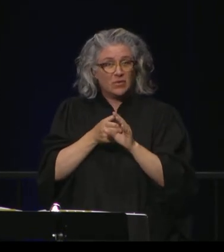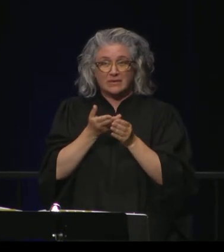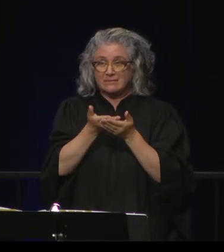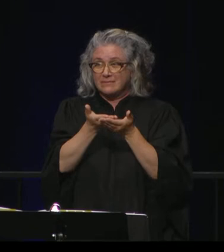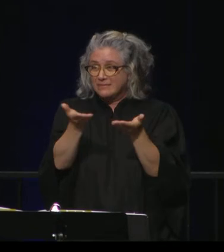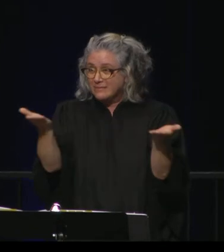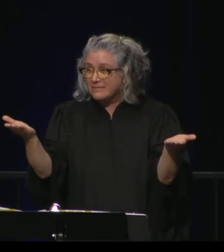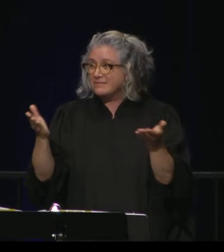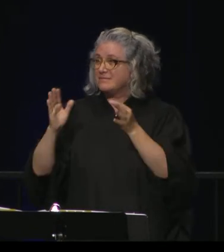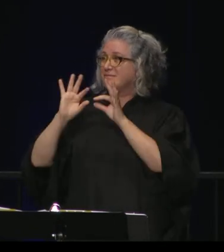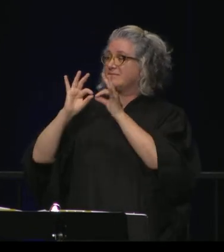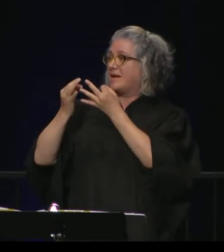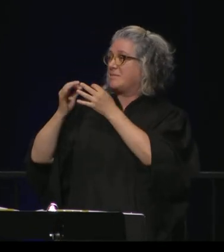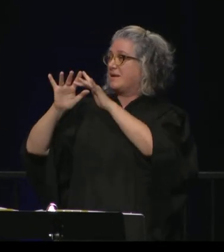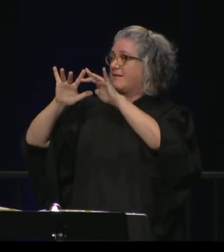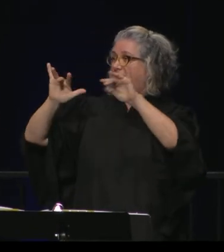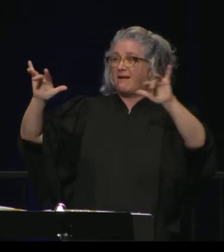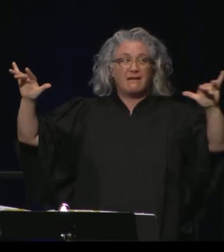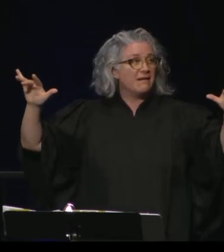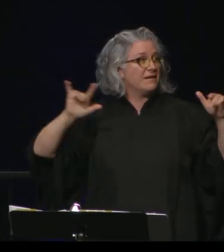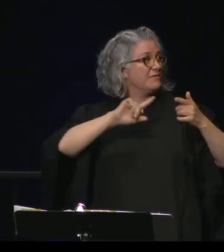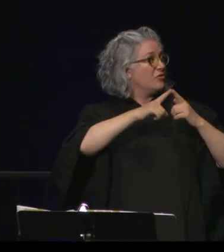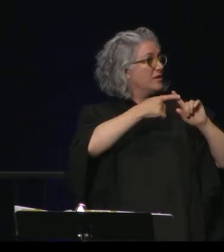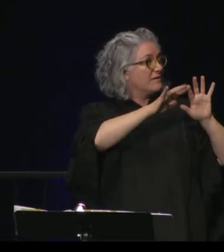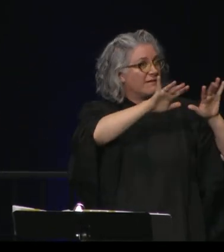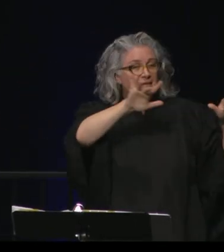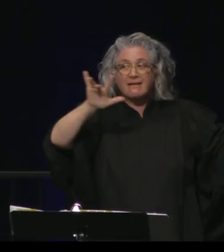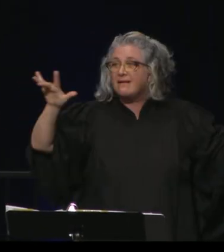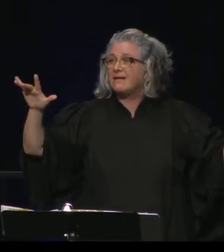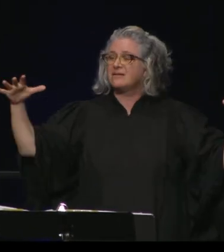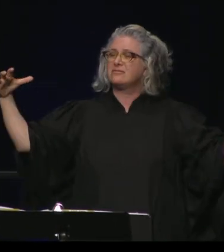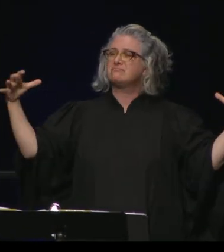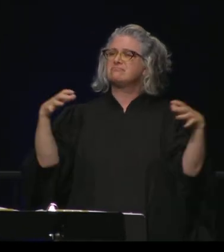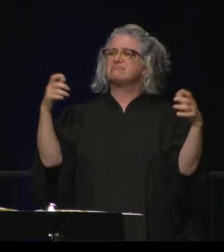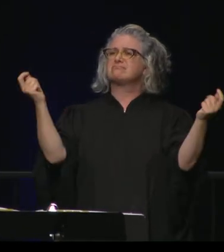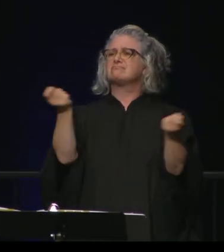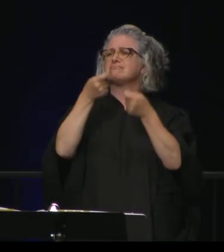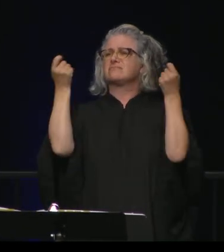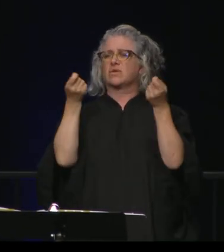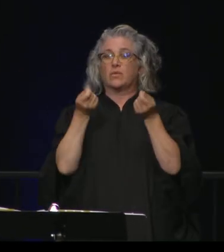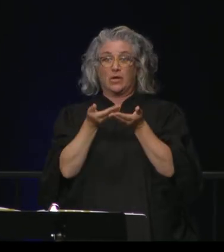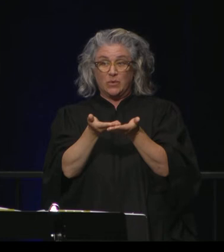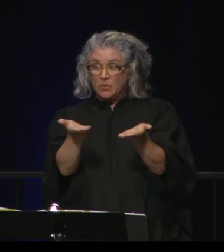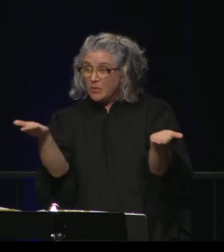friends to celebrate what you and what they have accomplished.